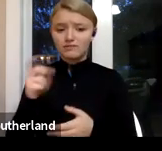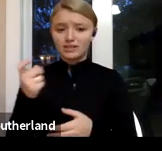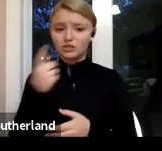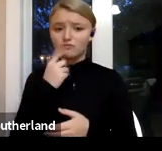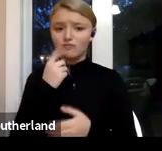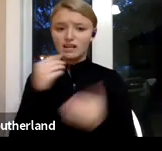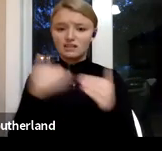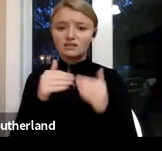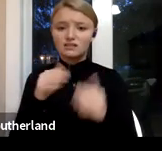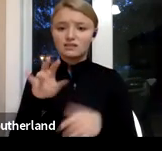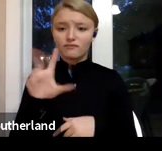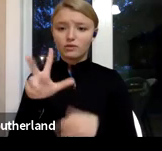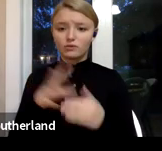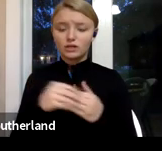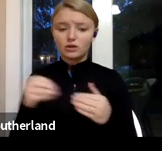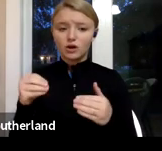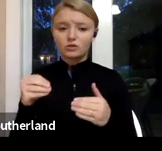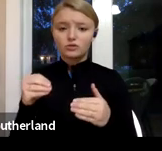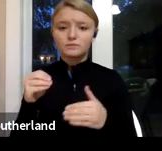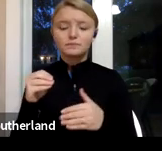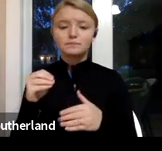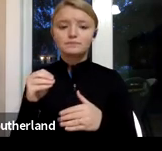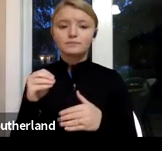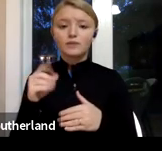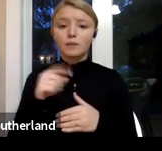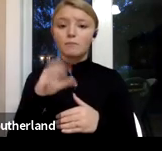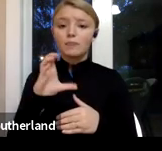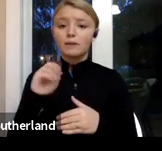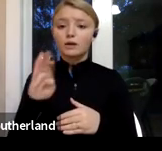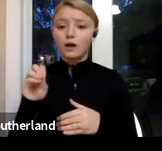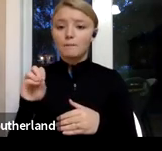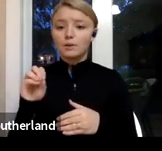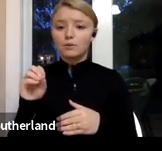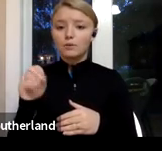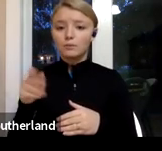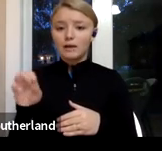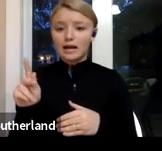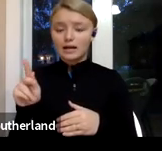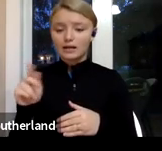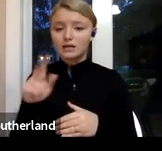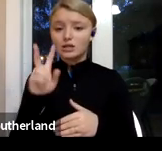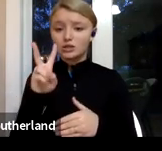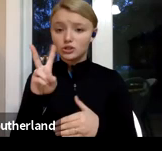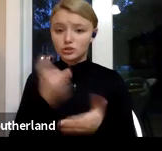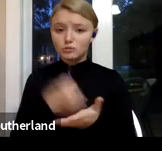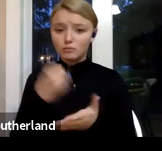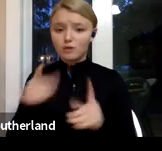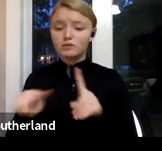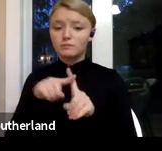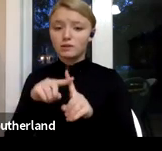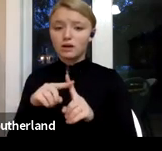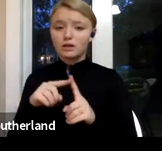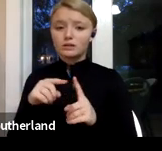$73. The combo pack is 2 bottles plus the box of pouches, that's